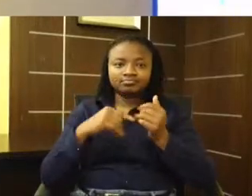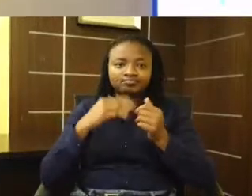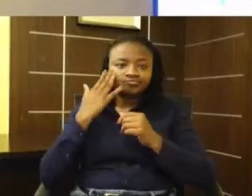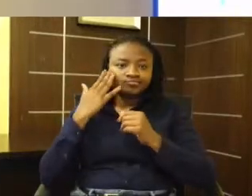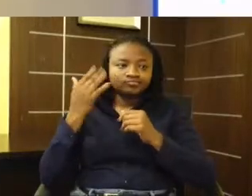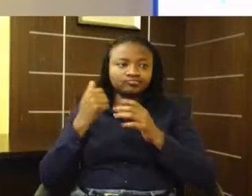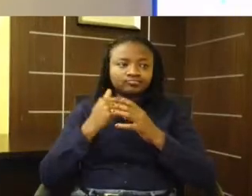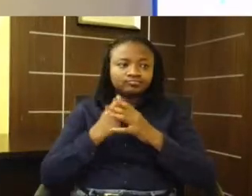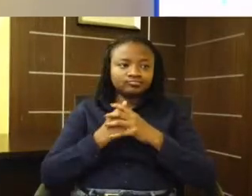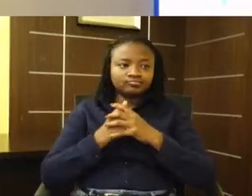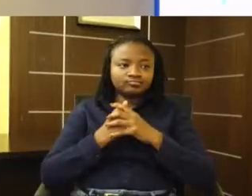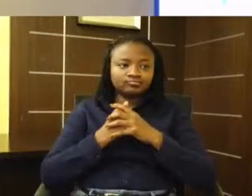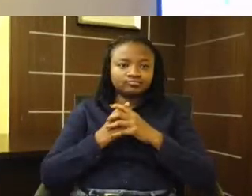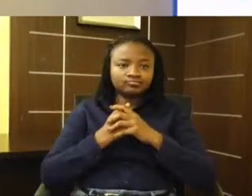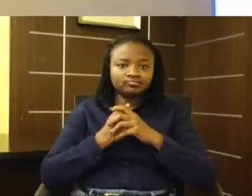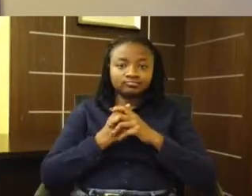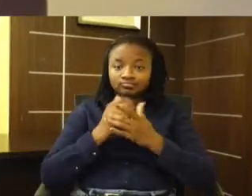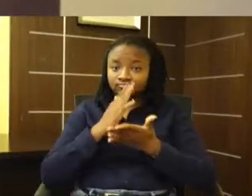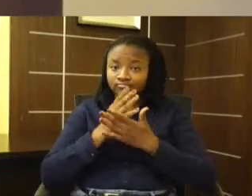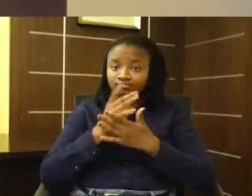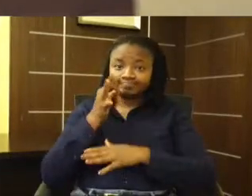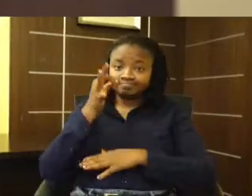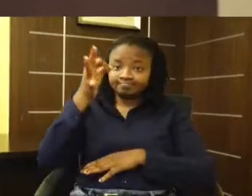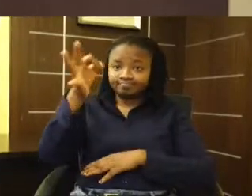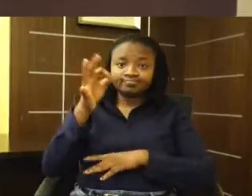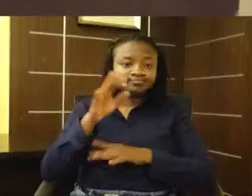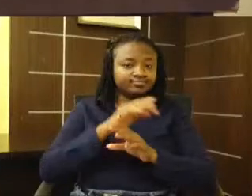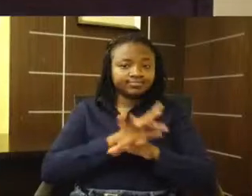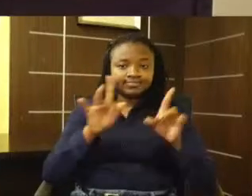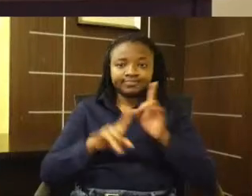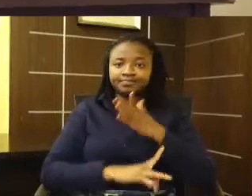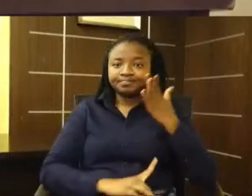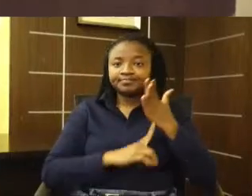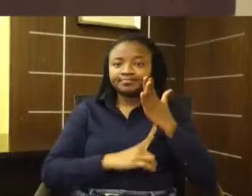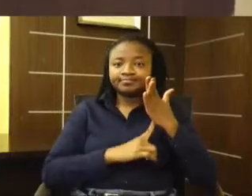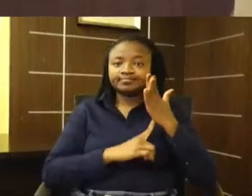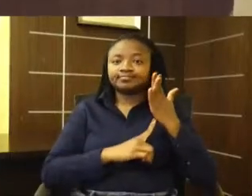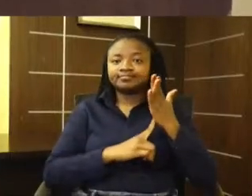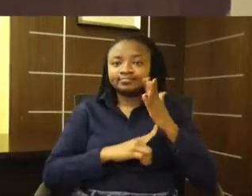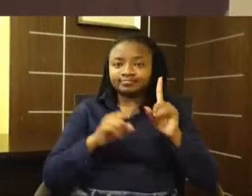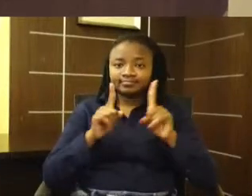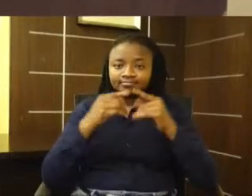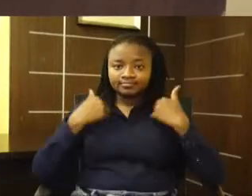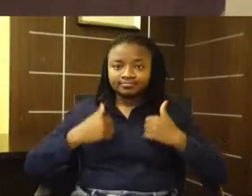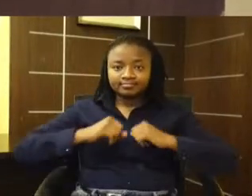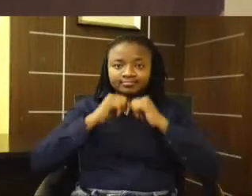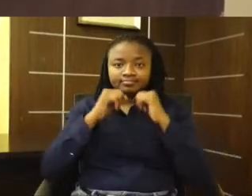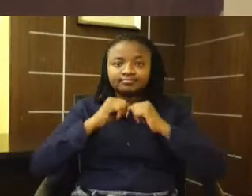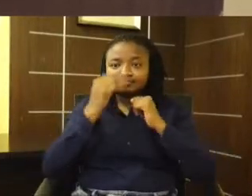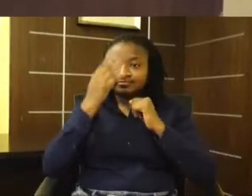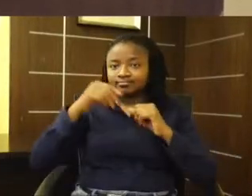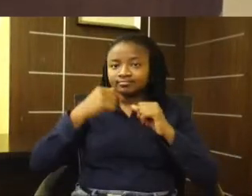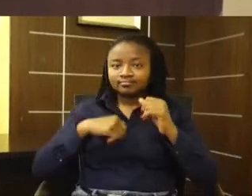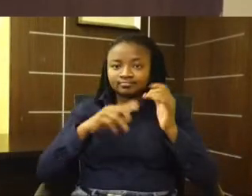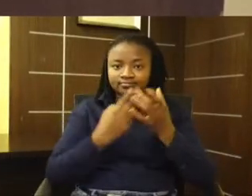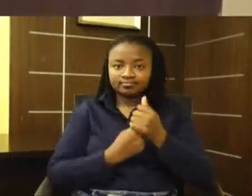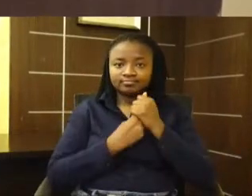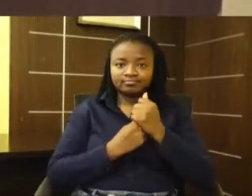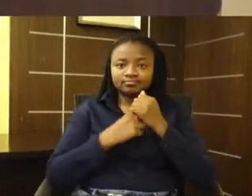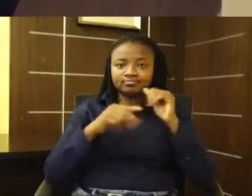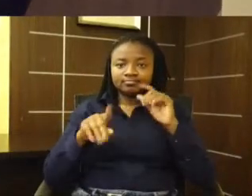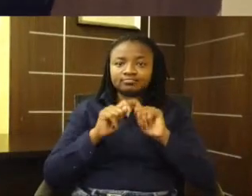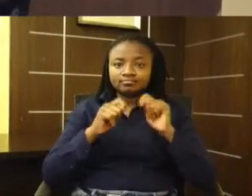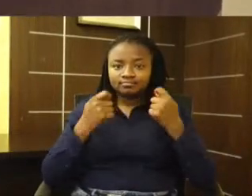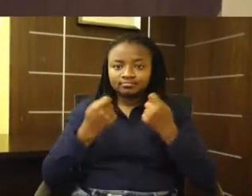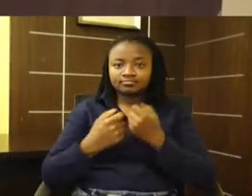actually digital, and I'm glad to be part of this great team that is moving, driving